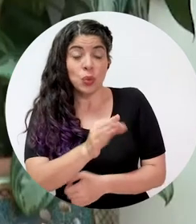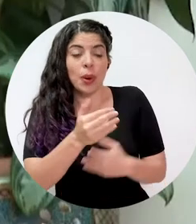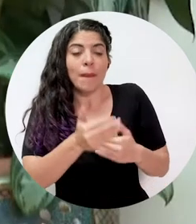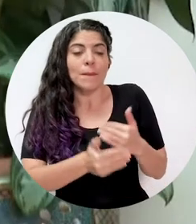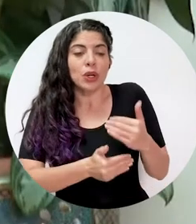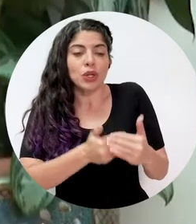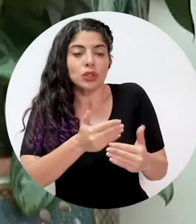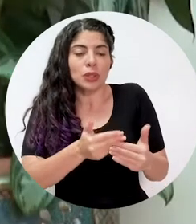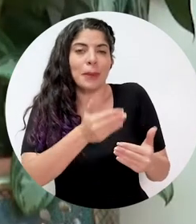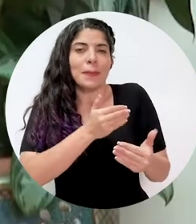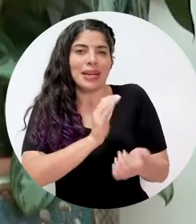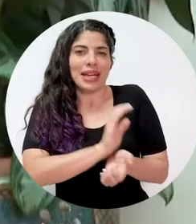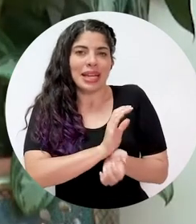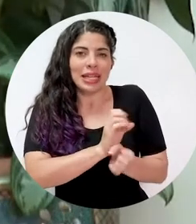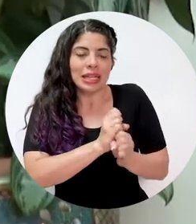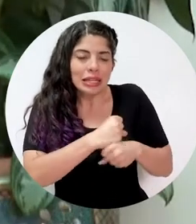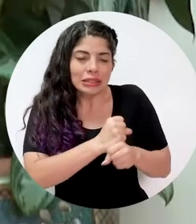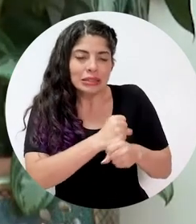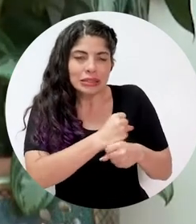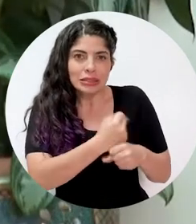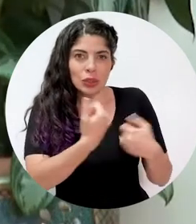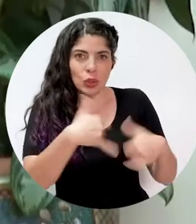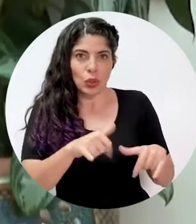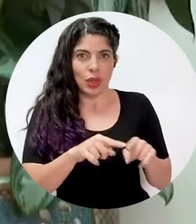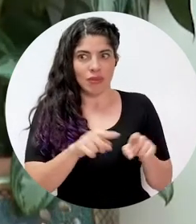139 in preclinical development.